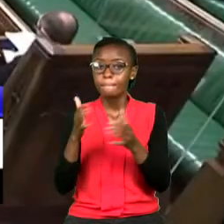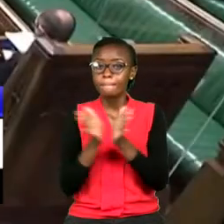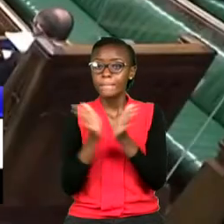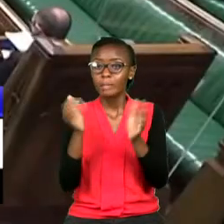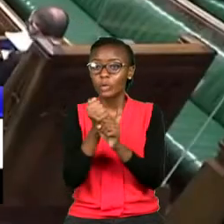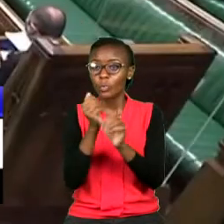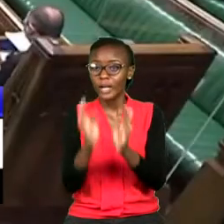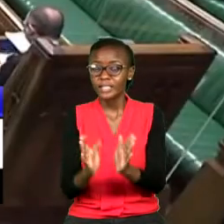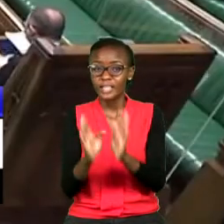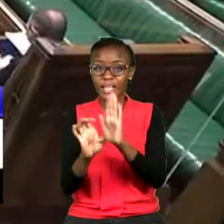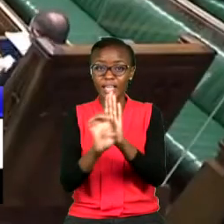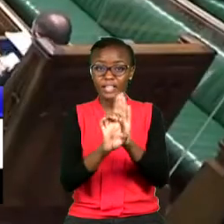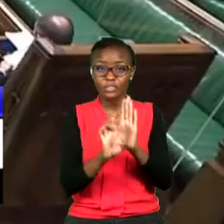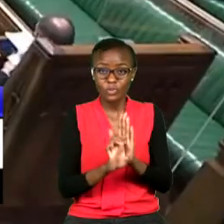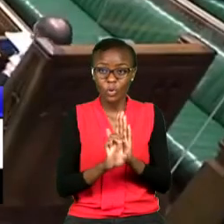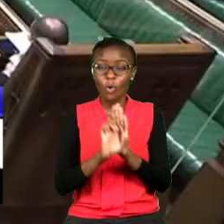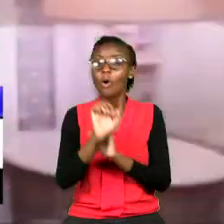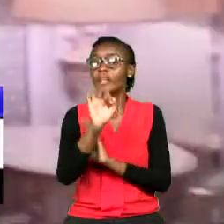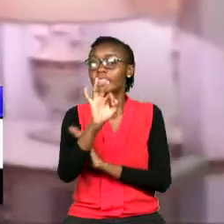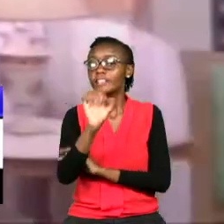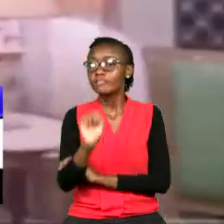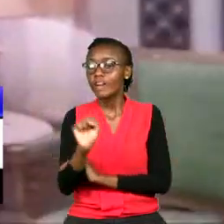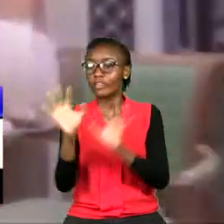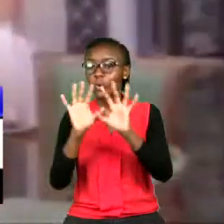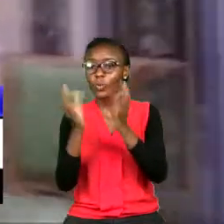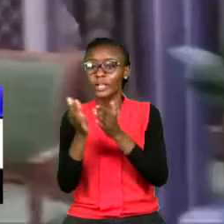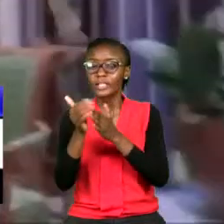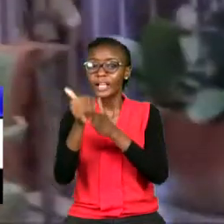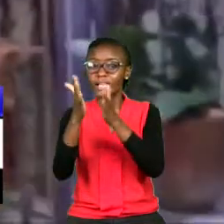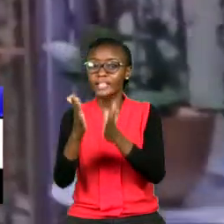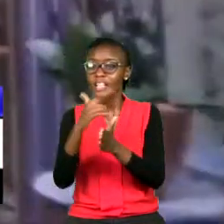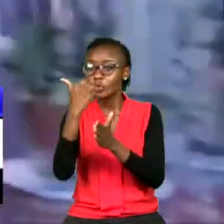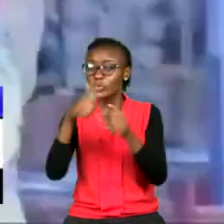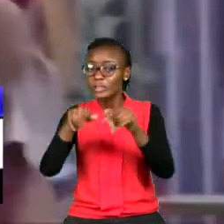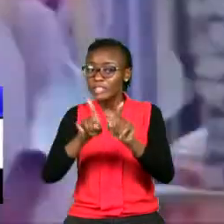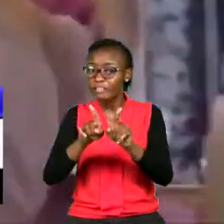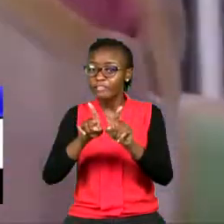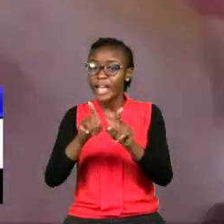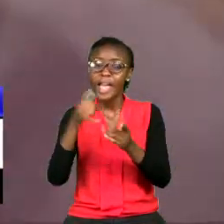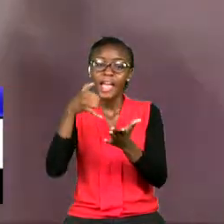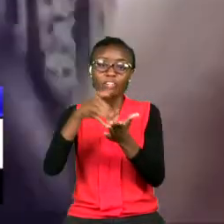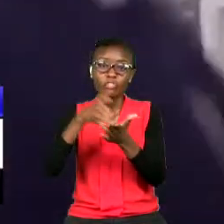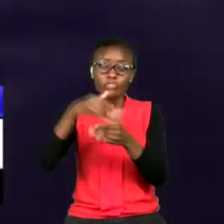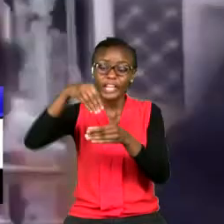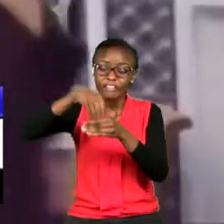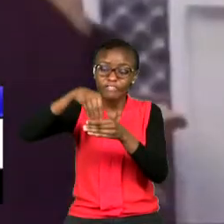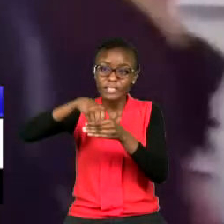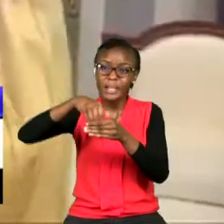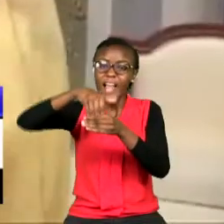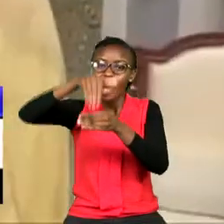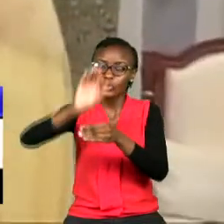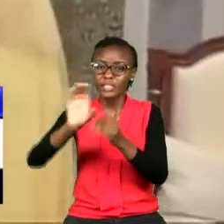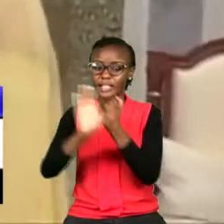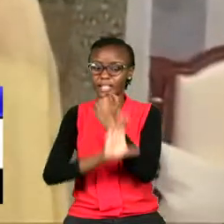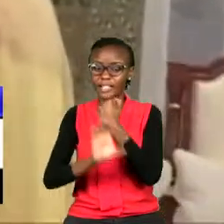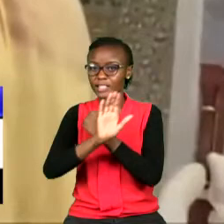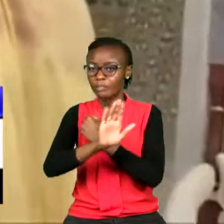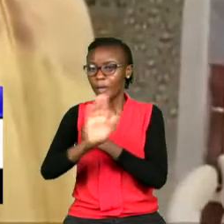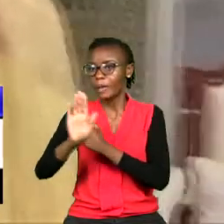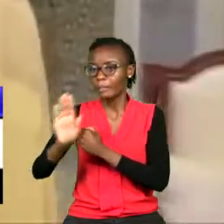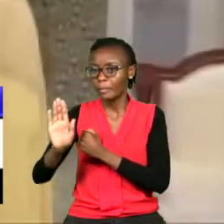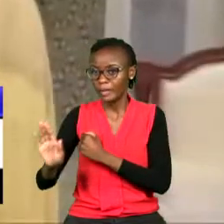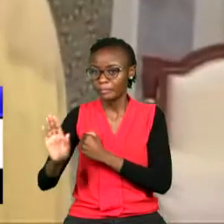including 35 world leaders, to offshore fortunes published by the International Consortium of